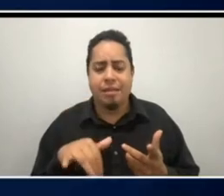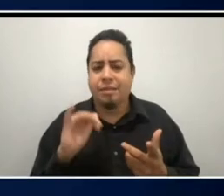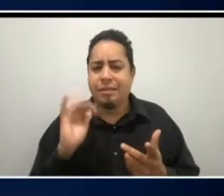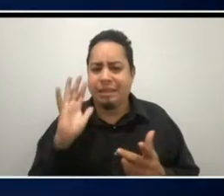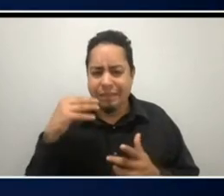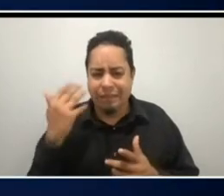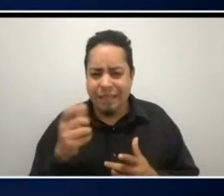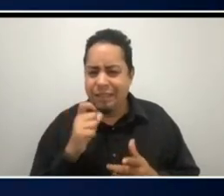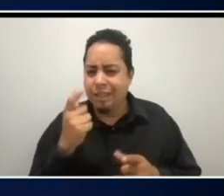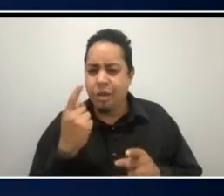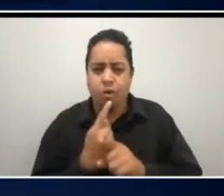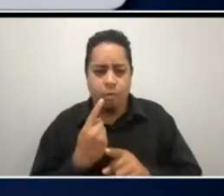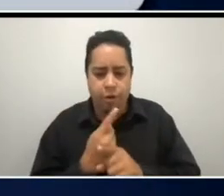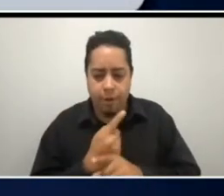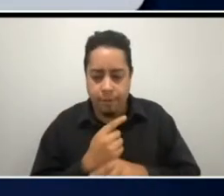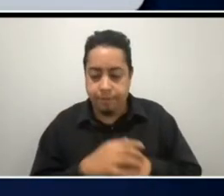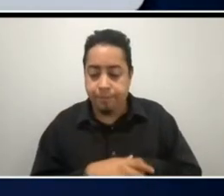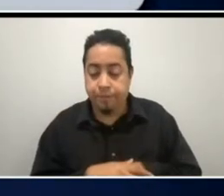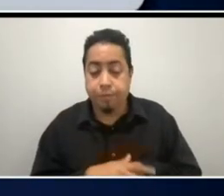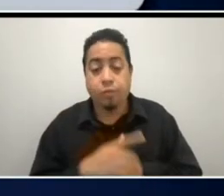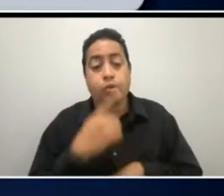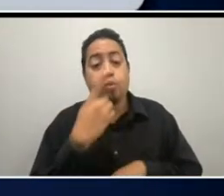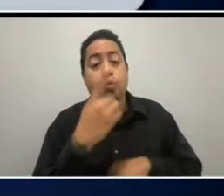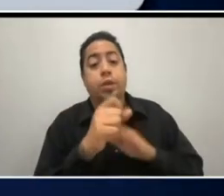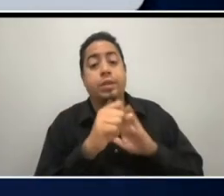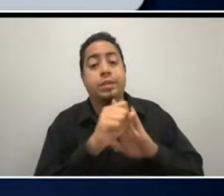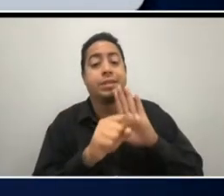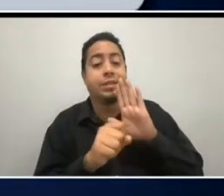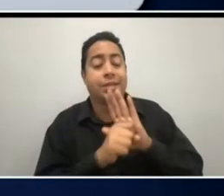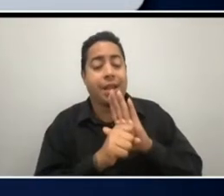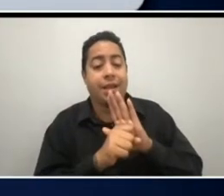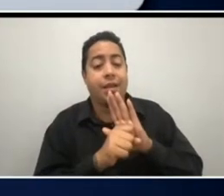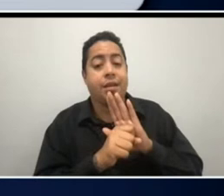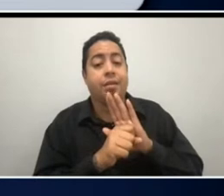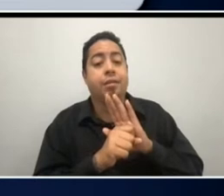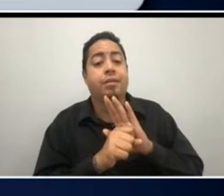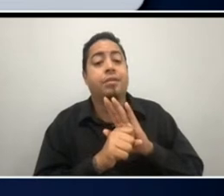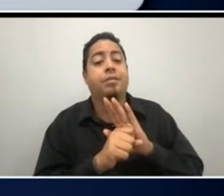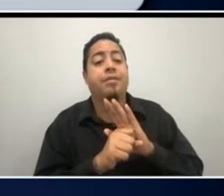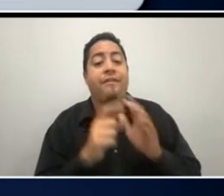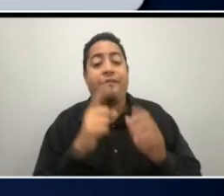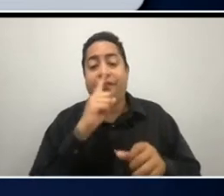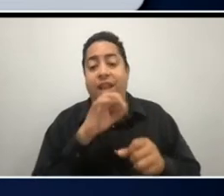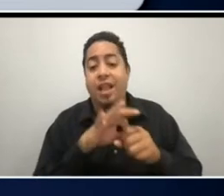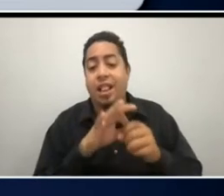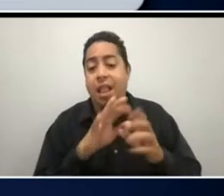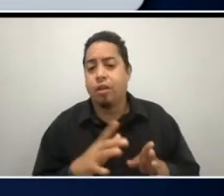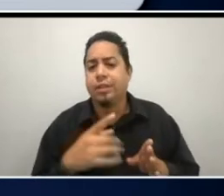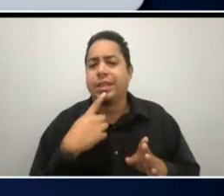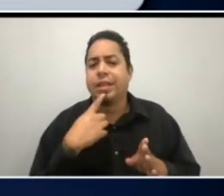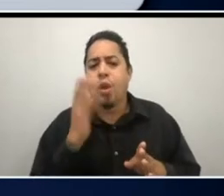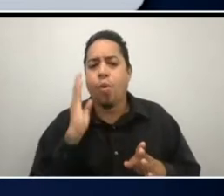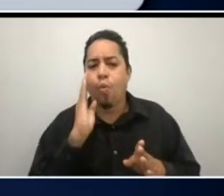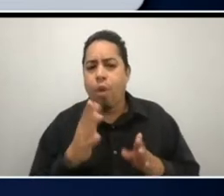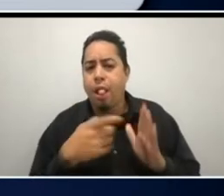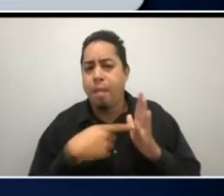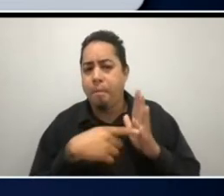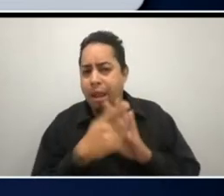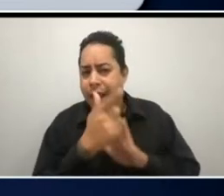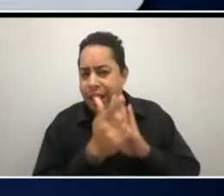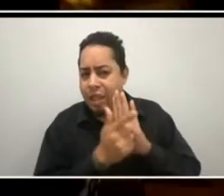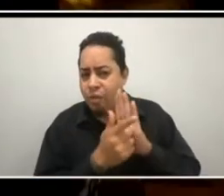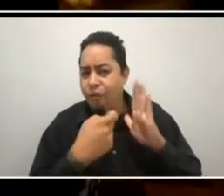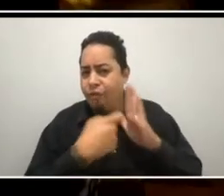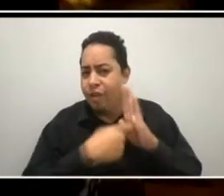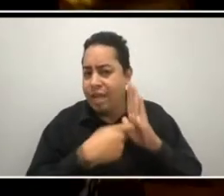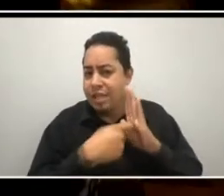inappropriate. In one state, the fake electors even asked for a promise that the campaign would pay their legal fees if they got sued or charged with a